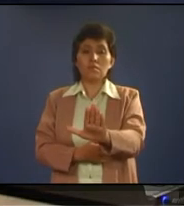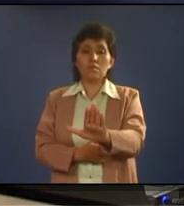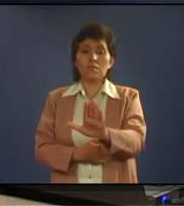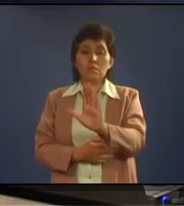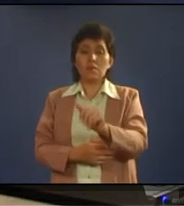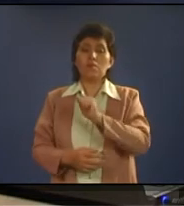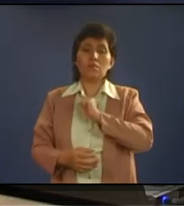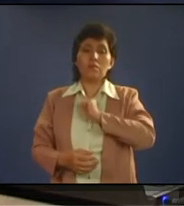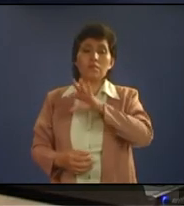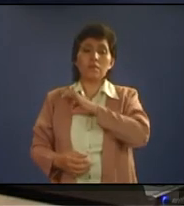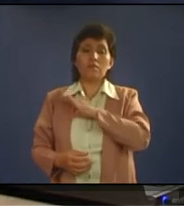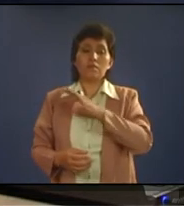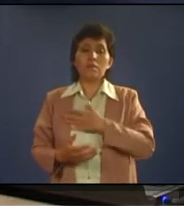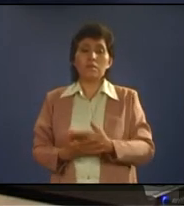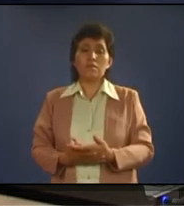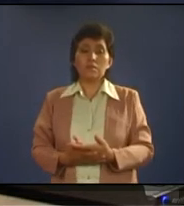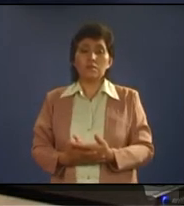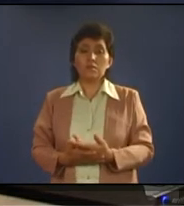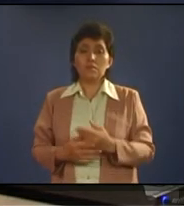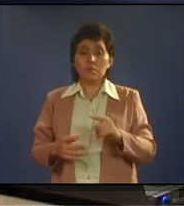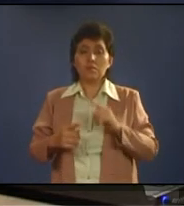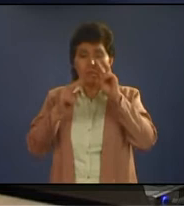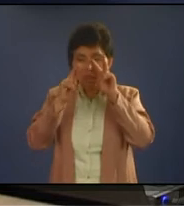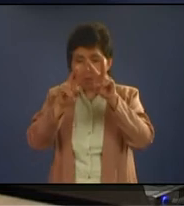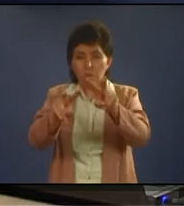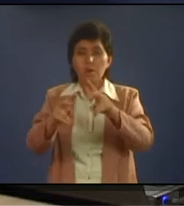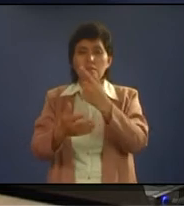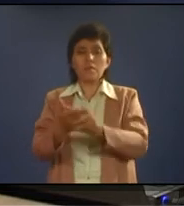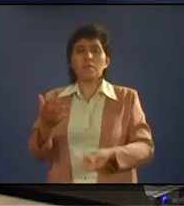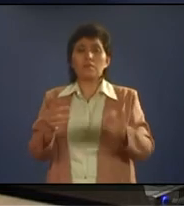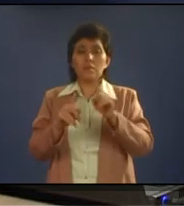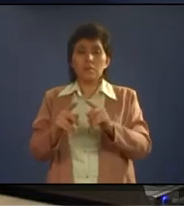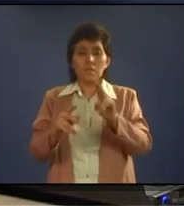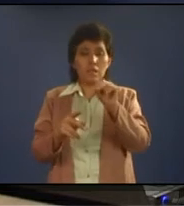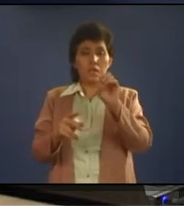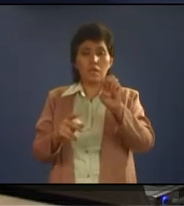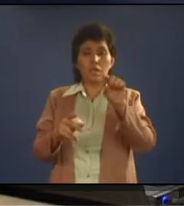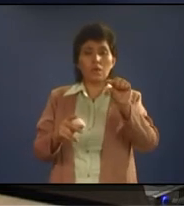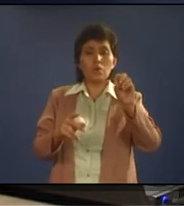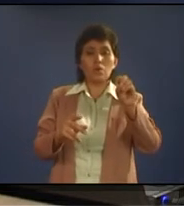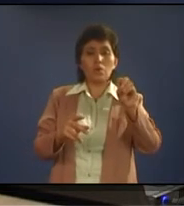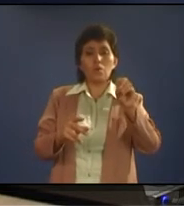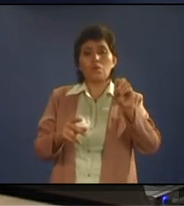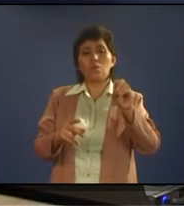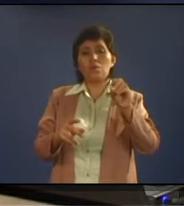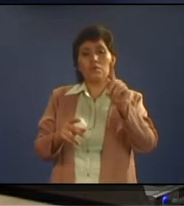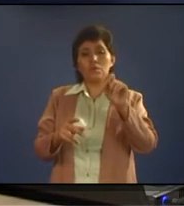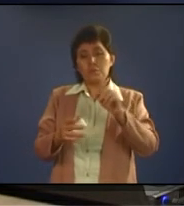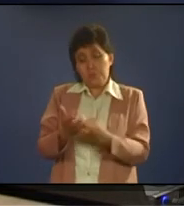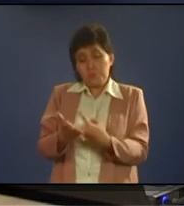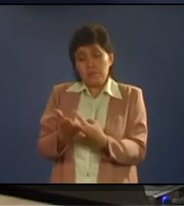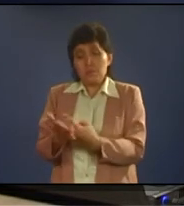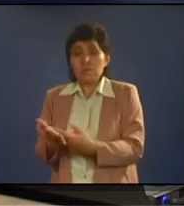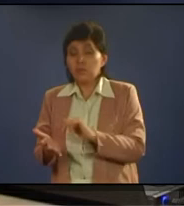reward, you get your own benefits. It is negotiation. What you means by negotiation is that both people, you get